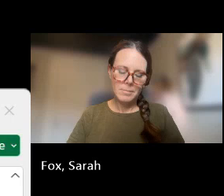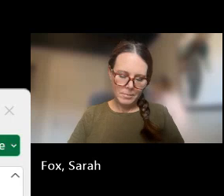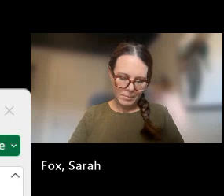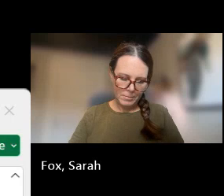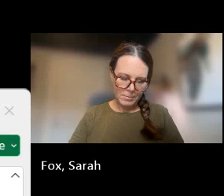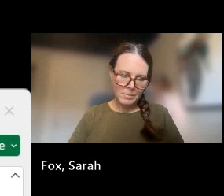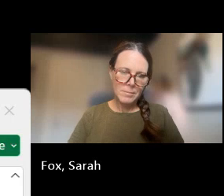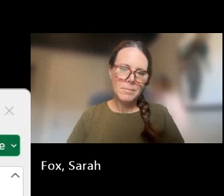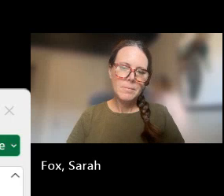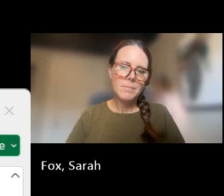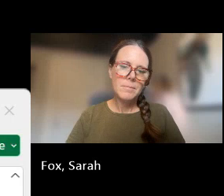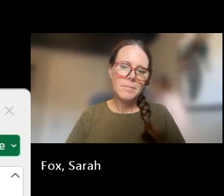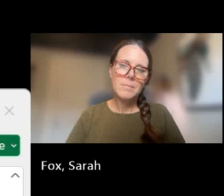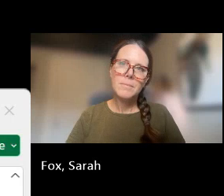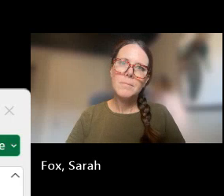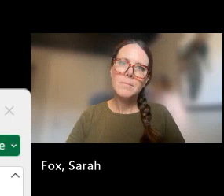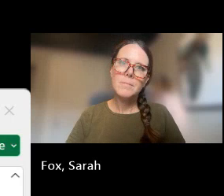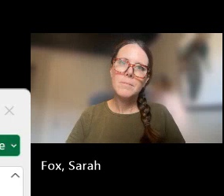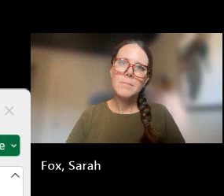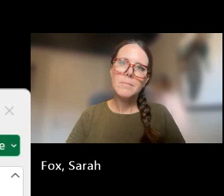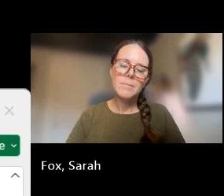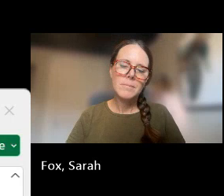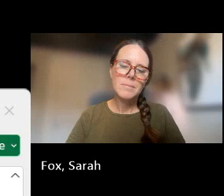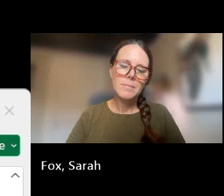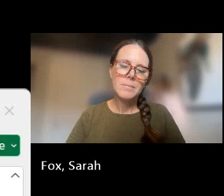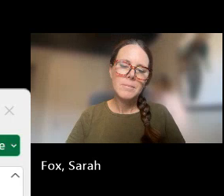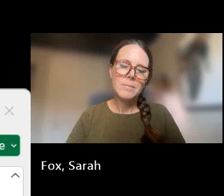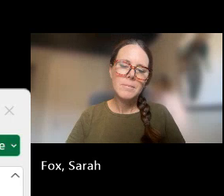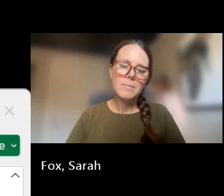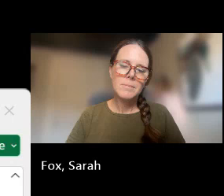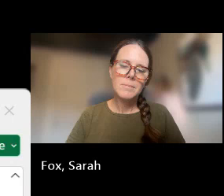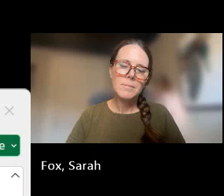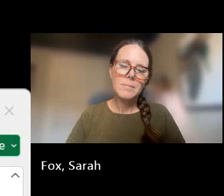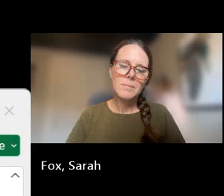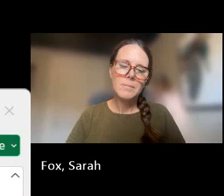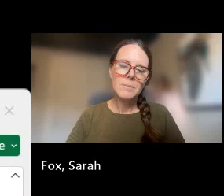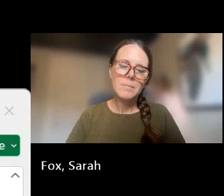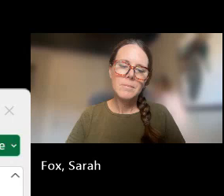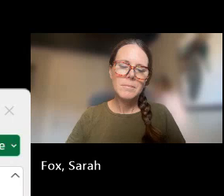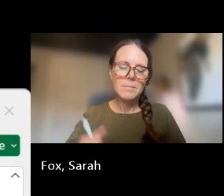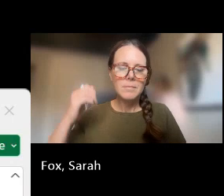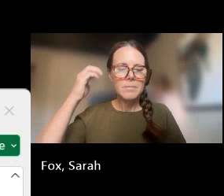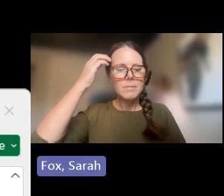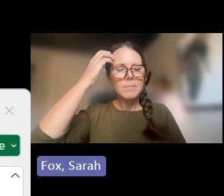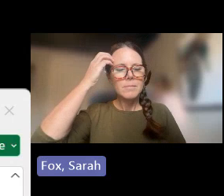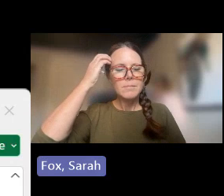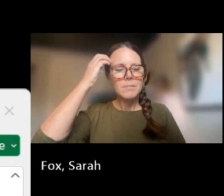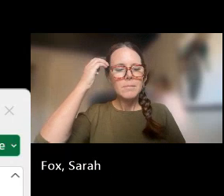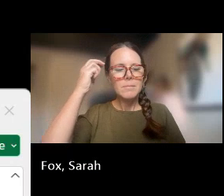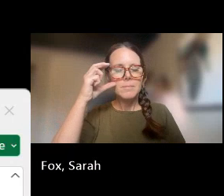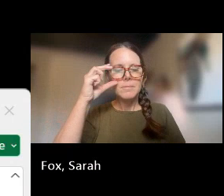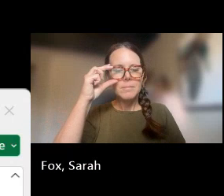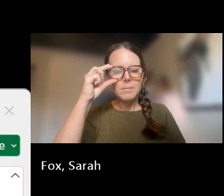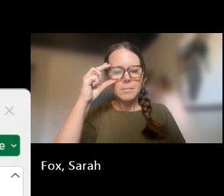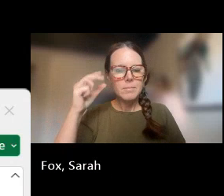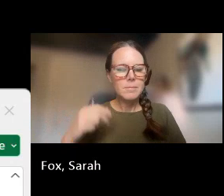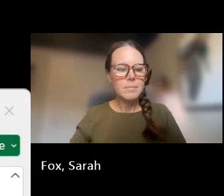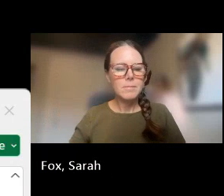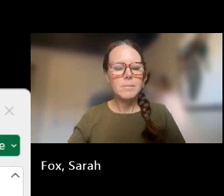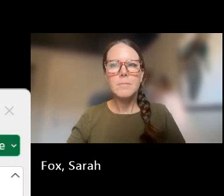question, the organization reached out. So until that time, there had been no conversation with